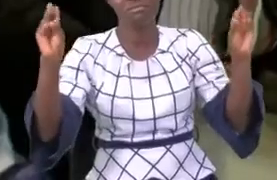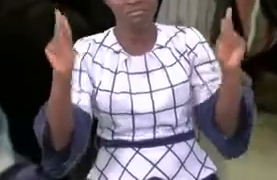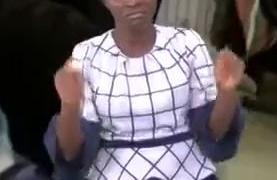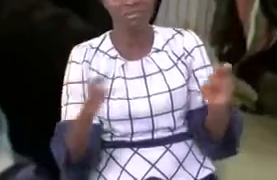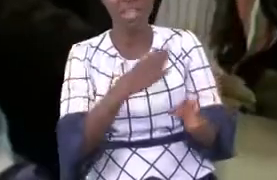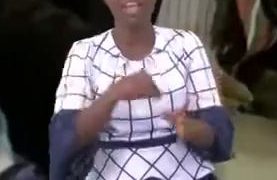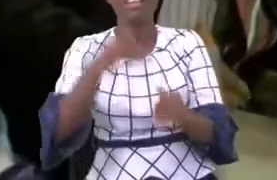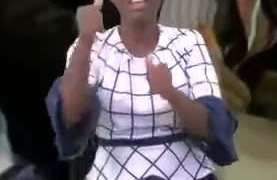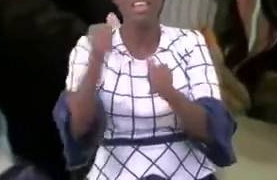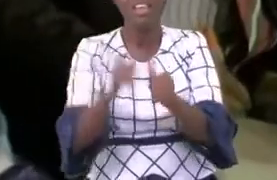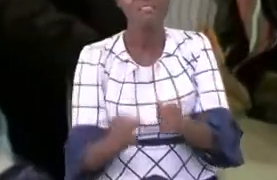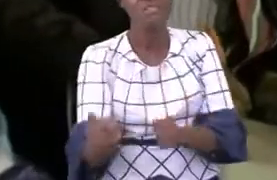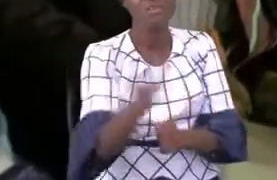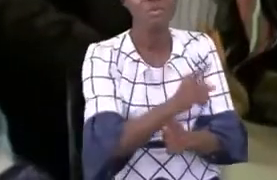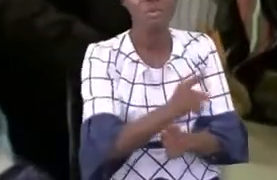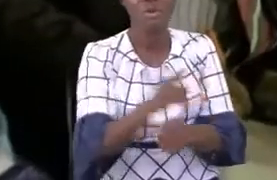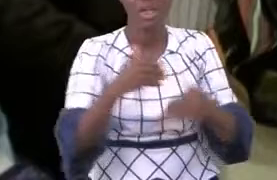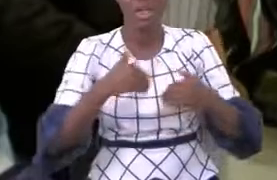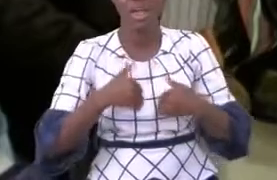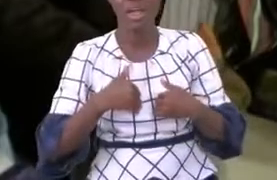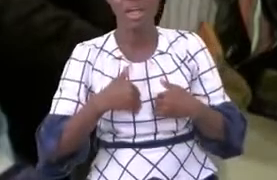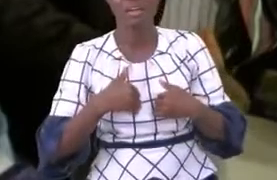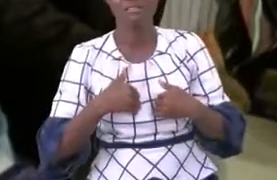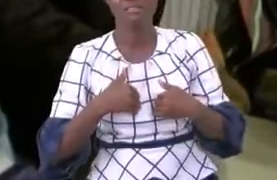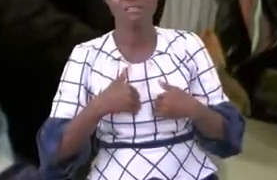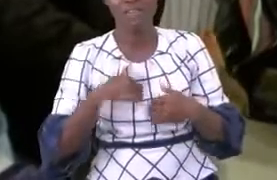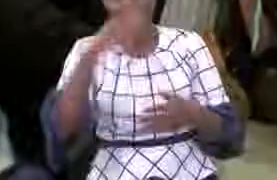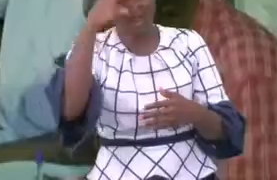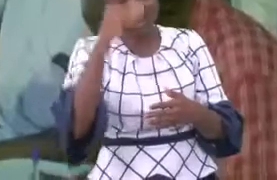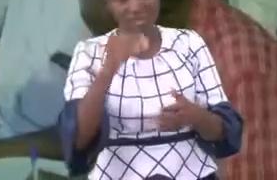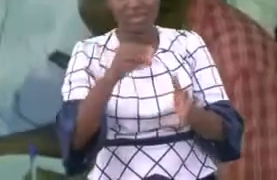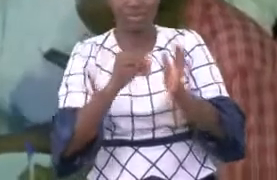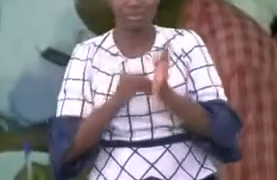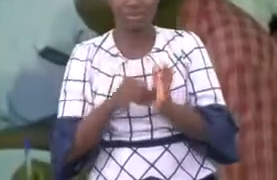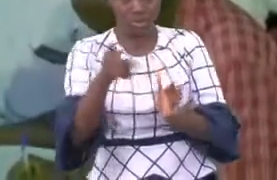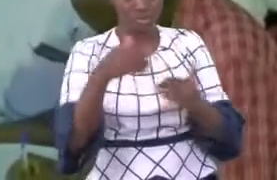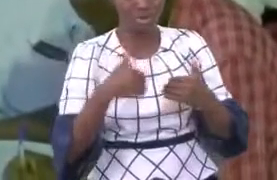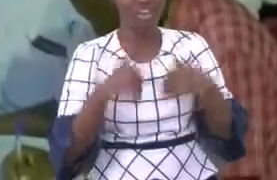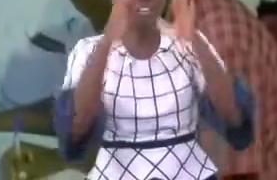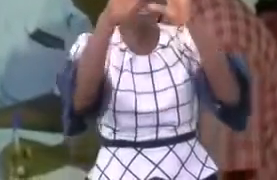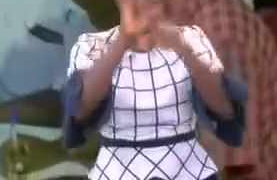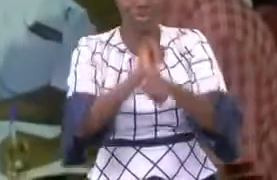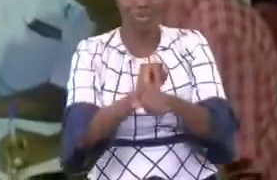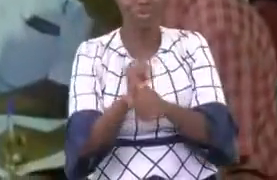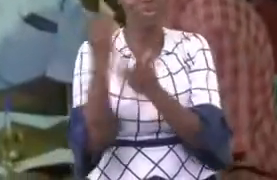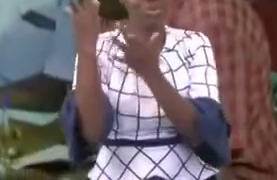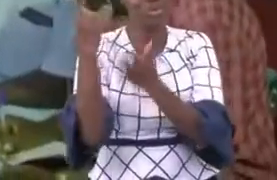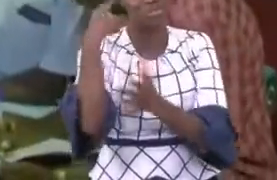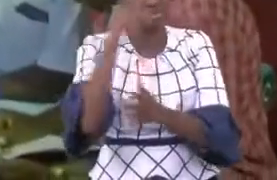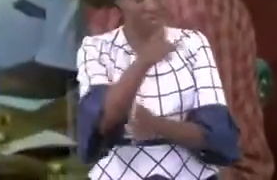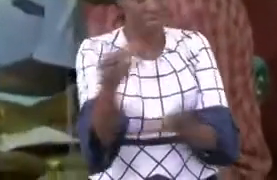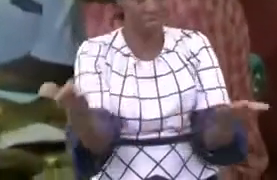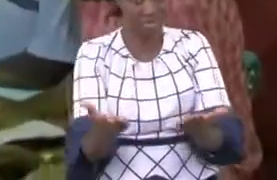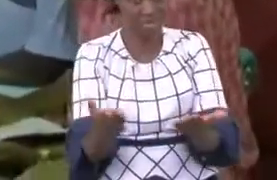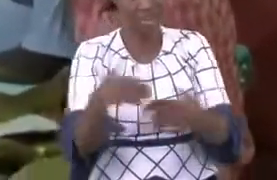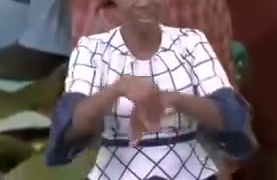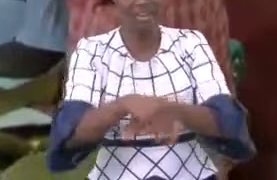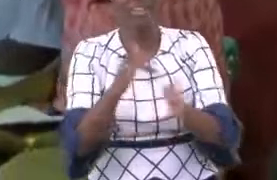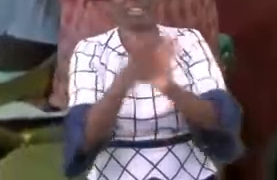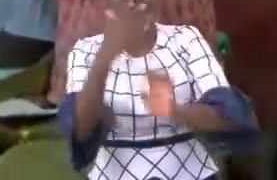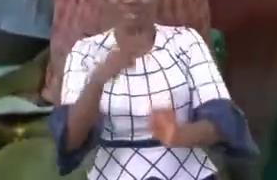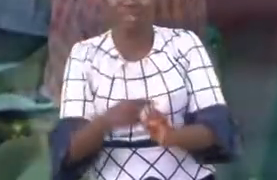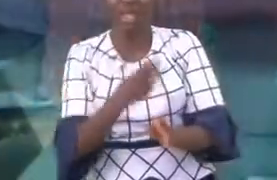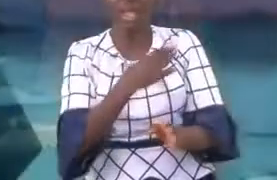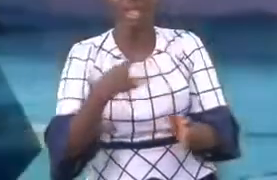tonight. Power waiting for you here tonight. And the power that never fails going to get hold of